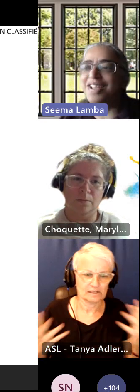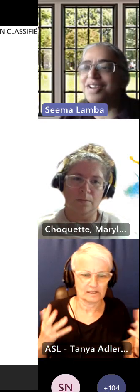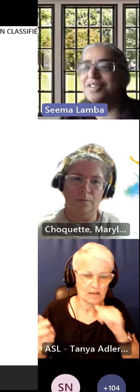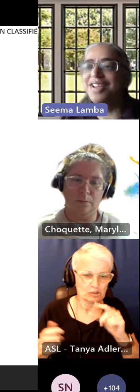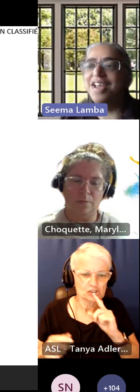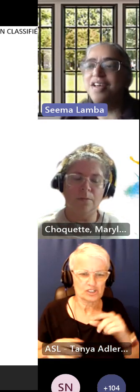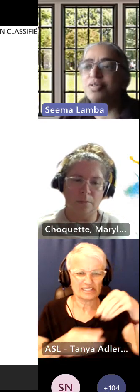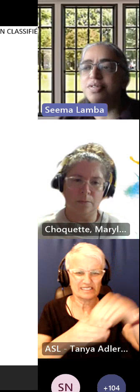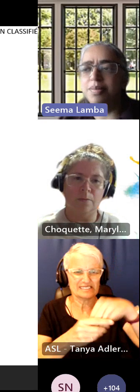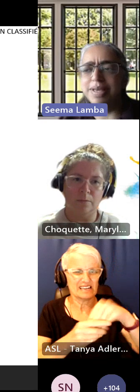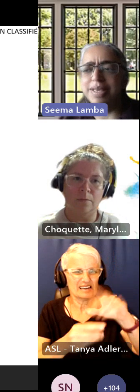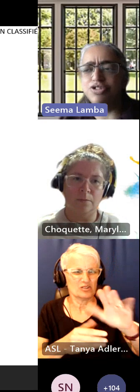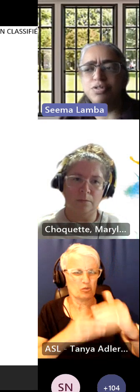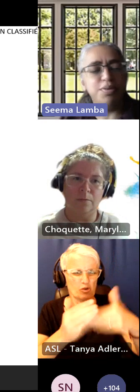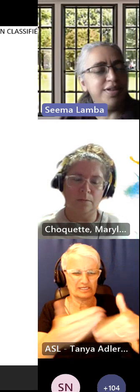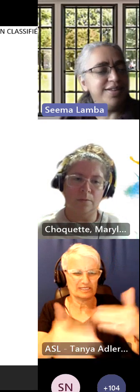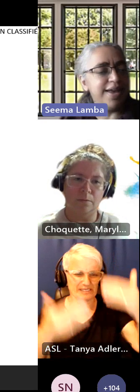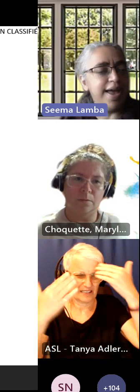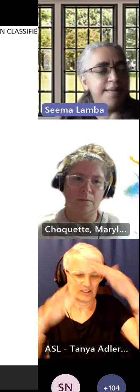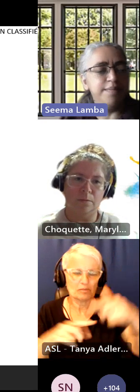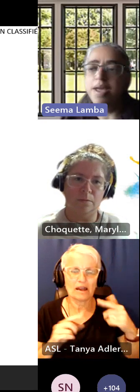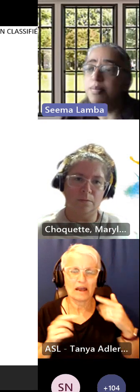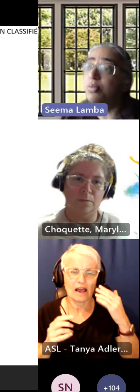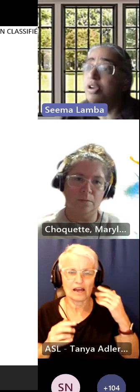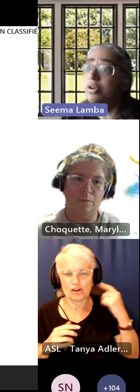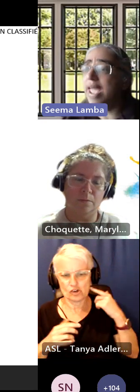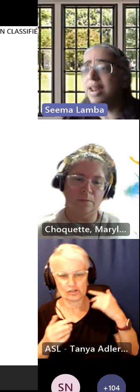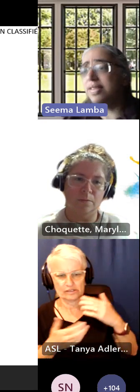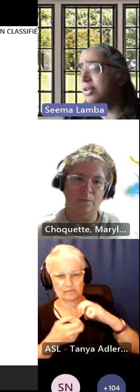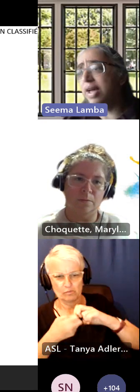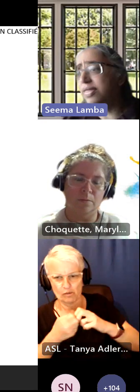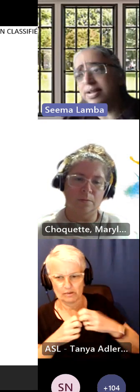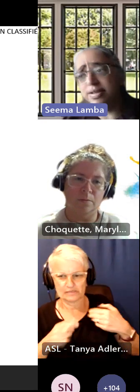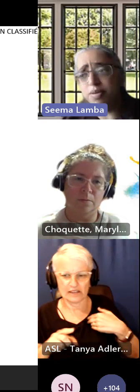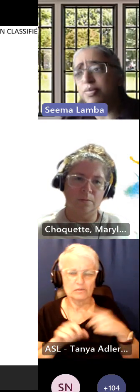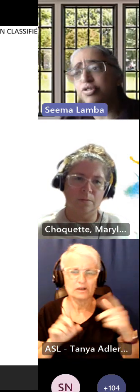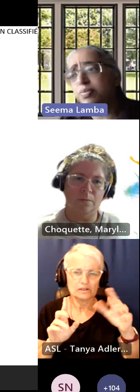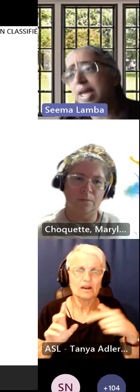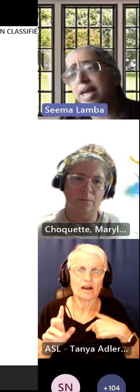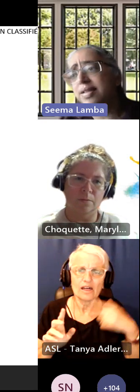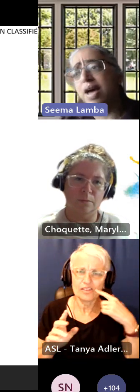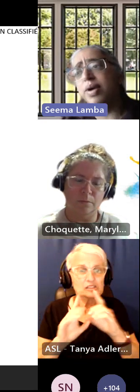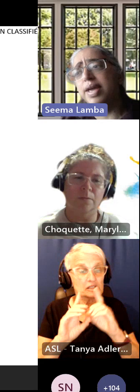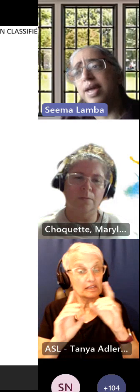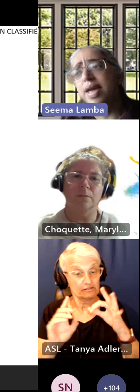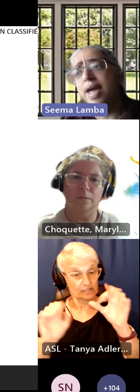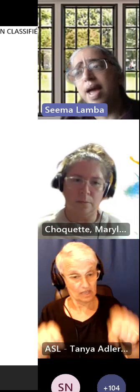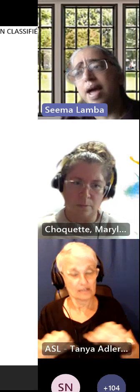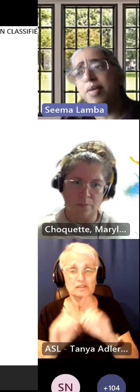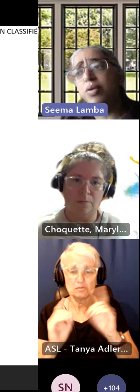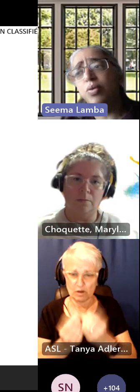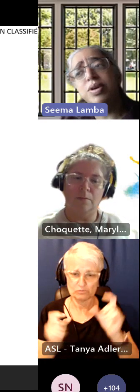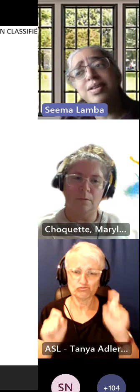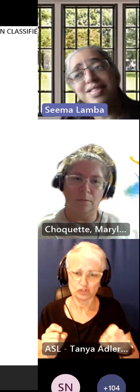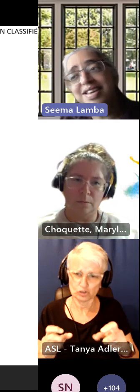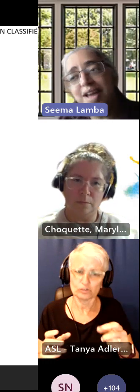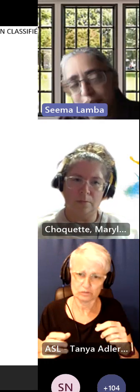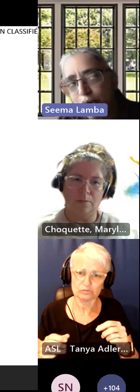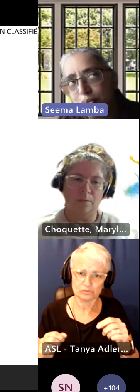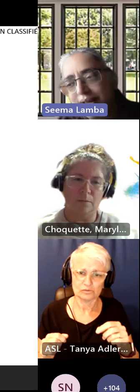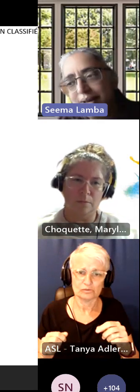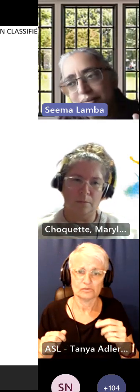internal processes. I heard there's some issues with it, but where you can, I think departments should be heading that way. And when